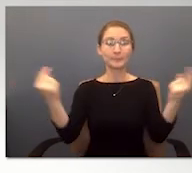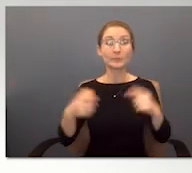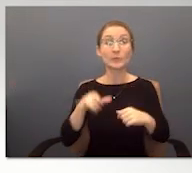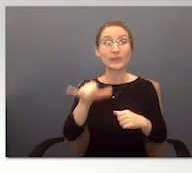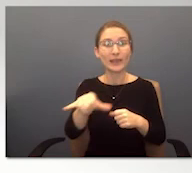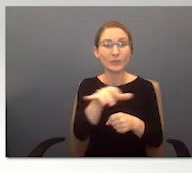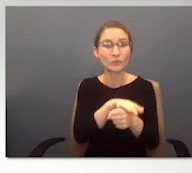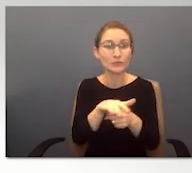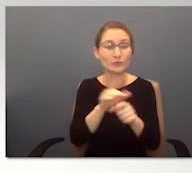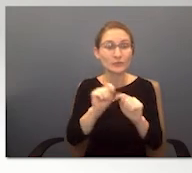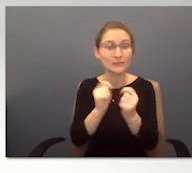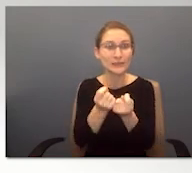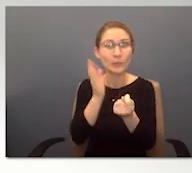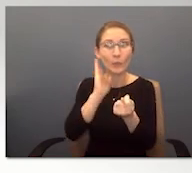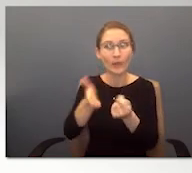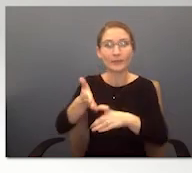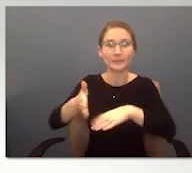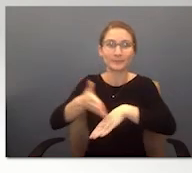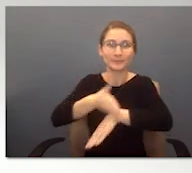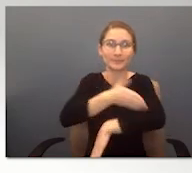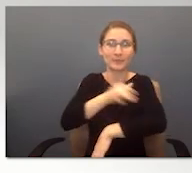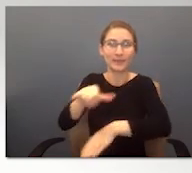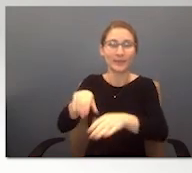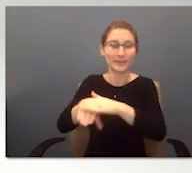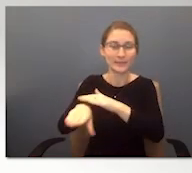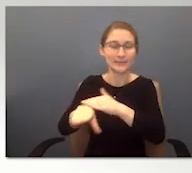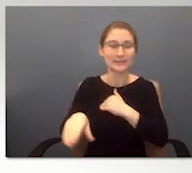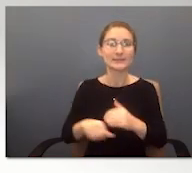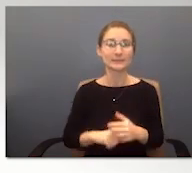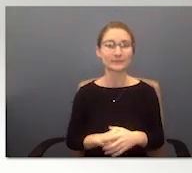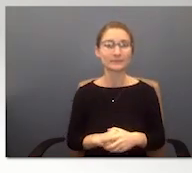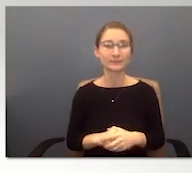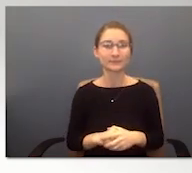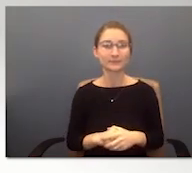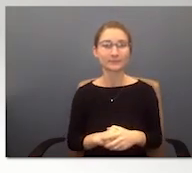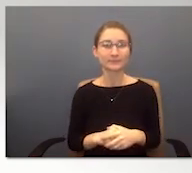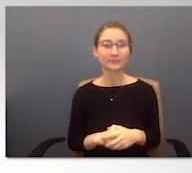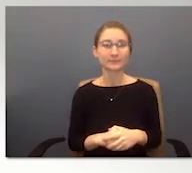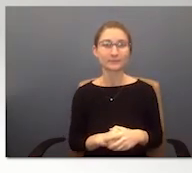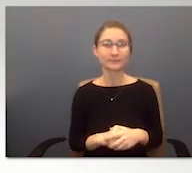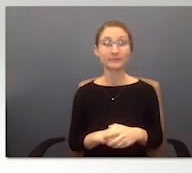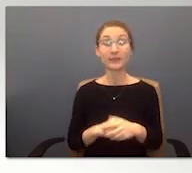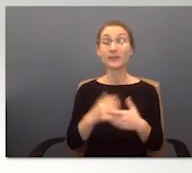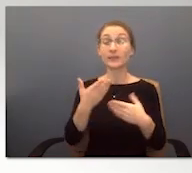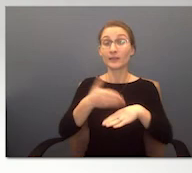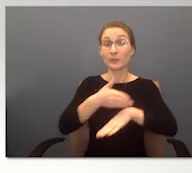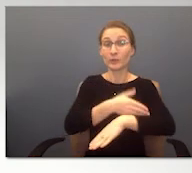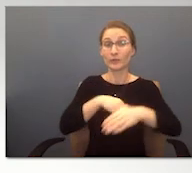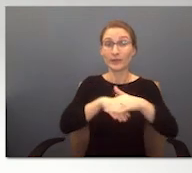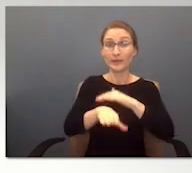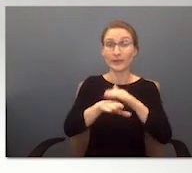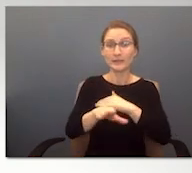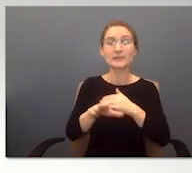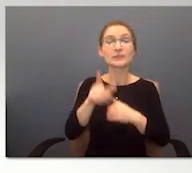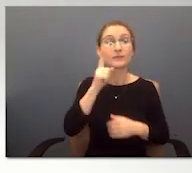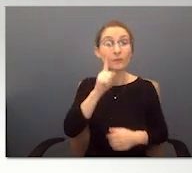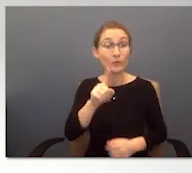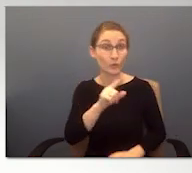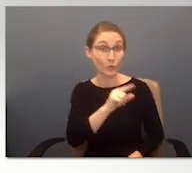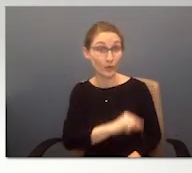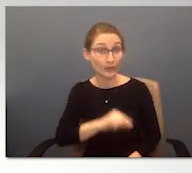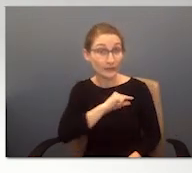Title V teams, improving access and quality. These are the specialty programs for our chronic disease,